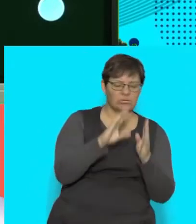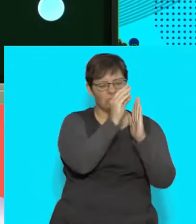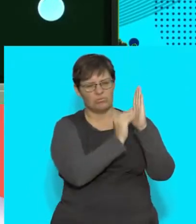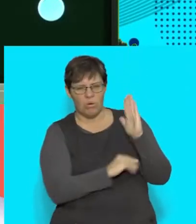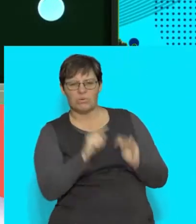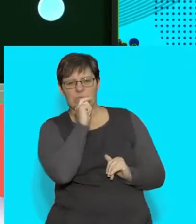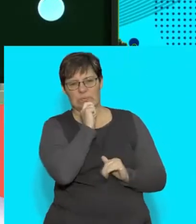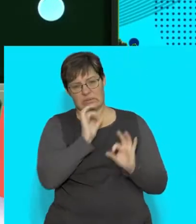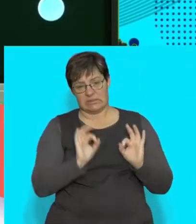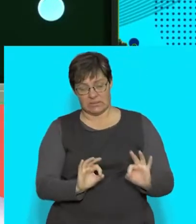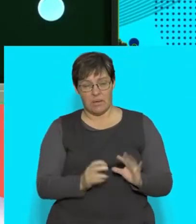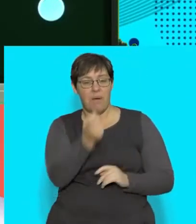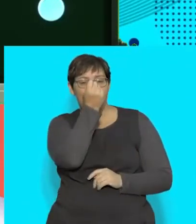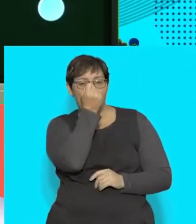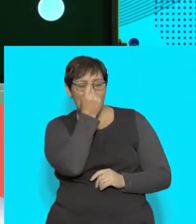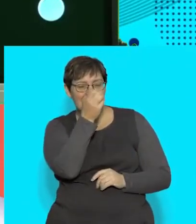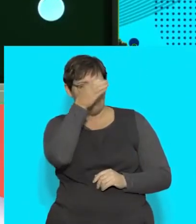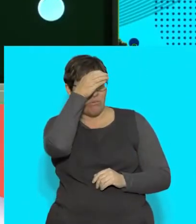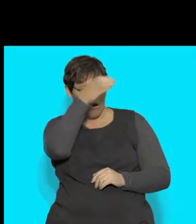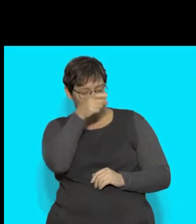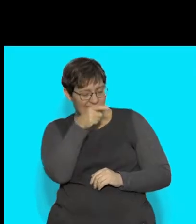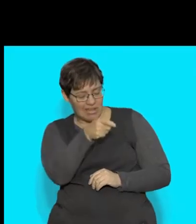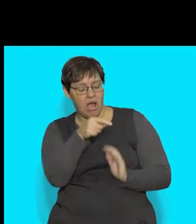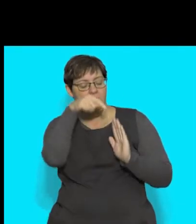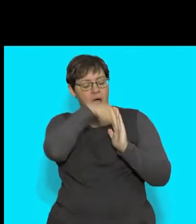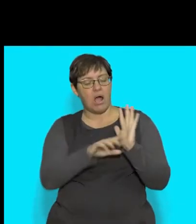the context in which the terms are used.